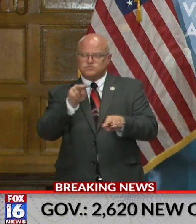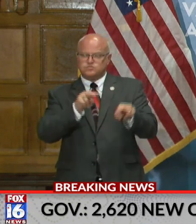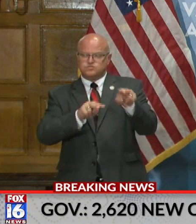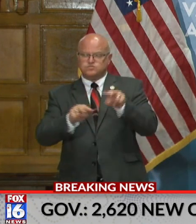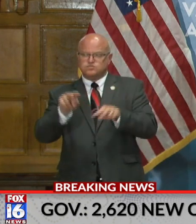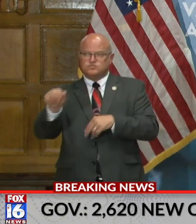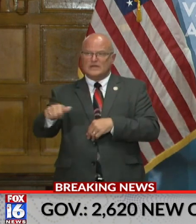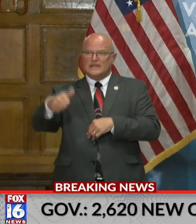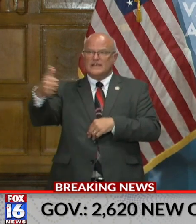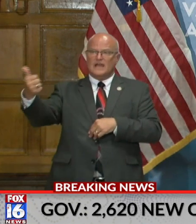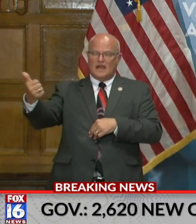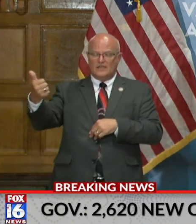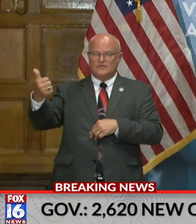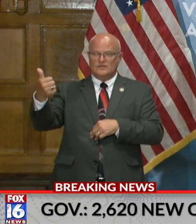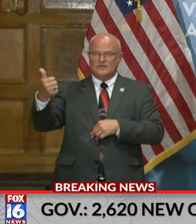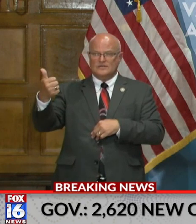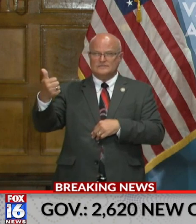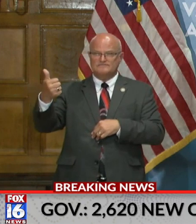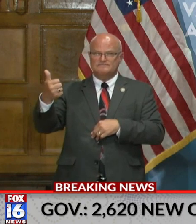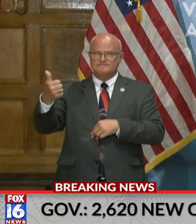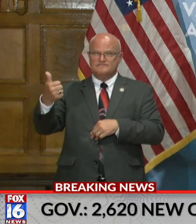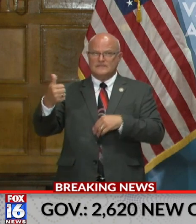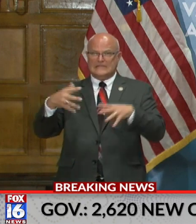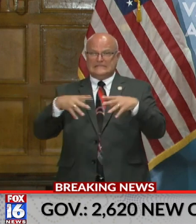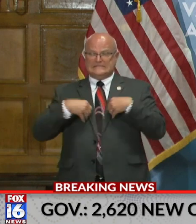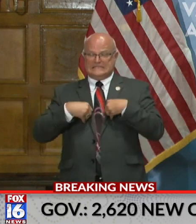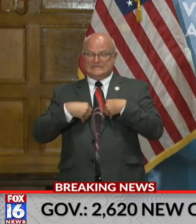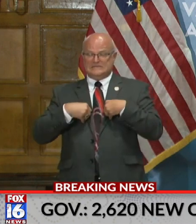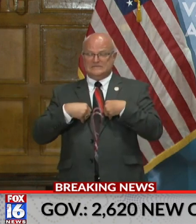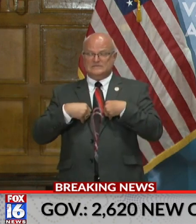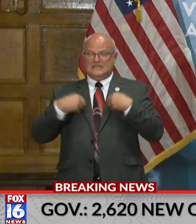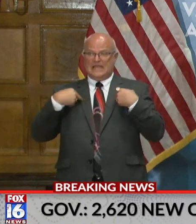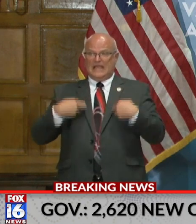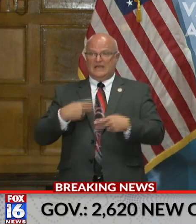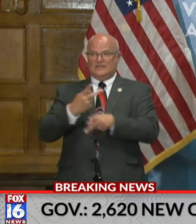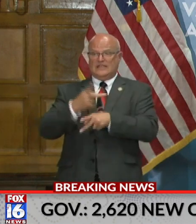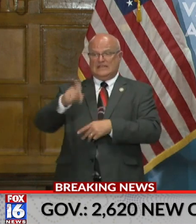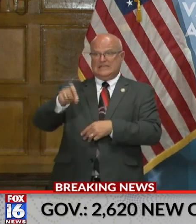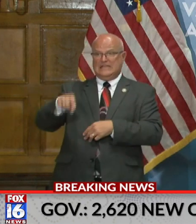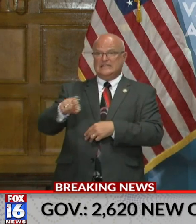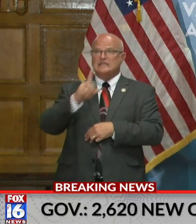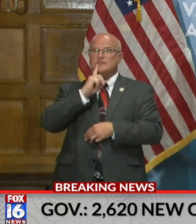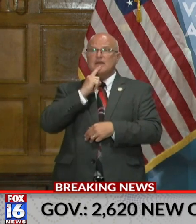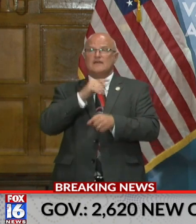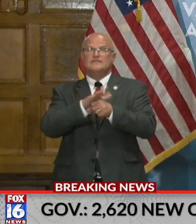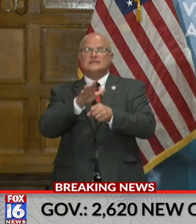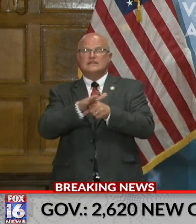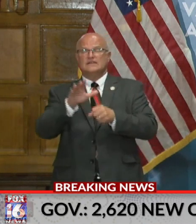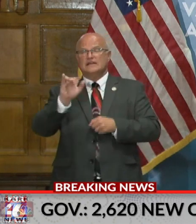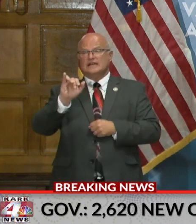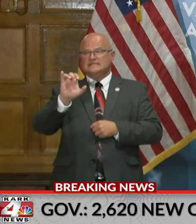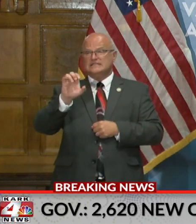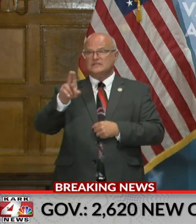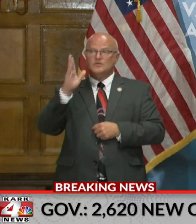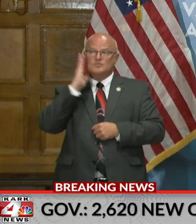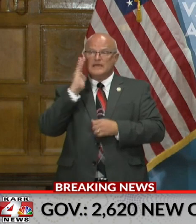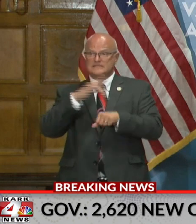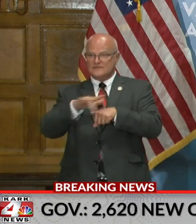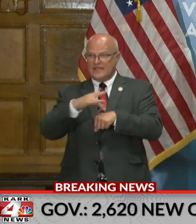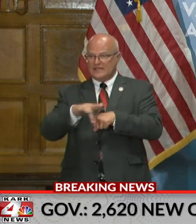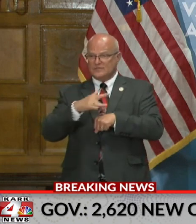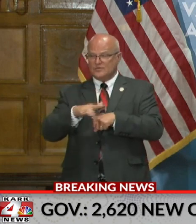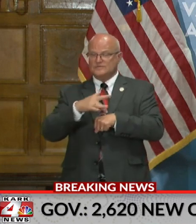the other acceptance of healthcare needs and to make sure that they have adequate ICU beds